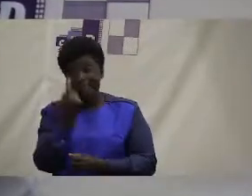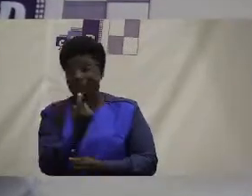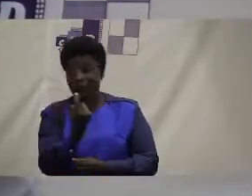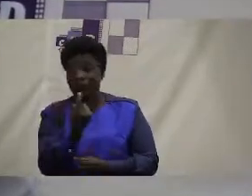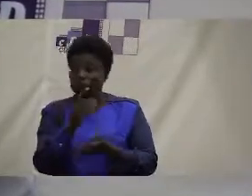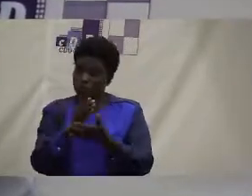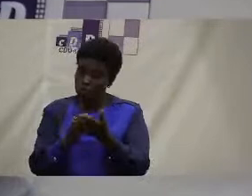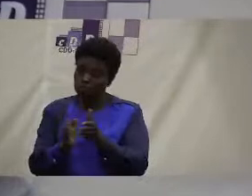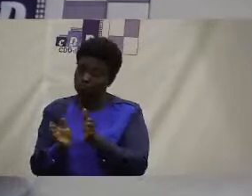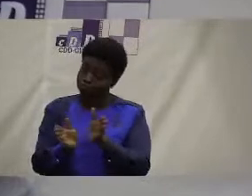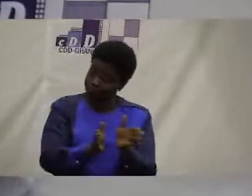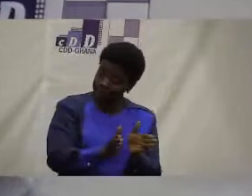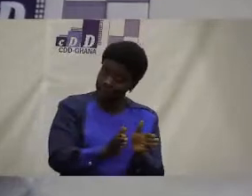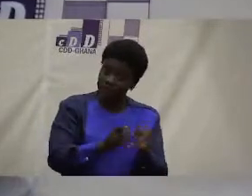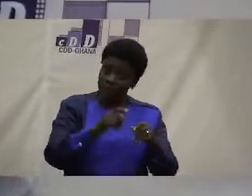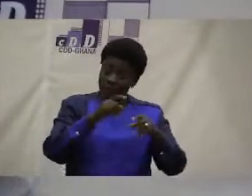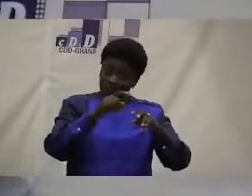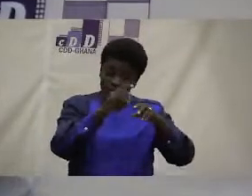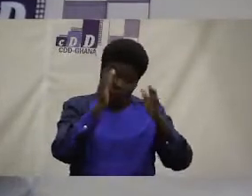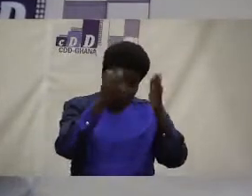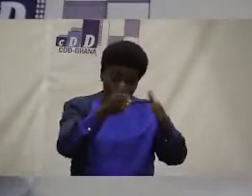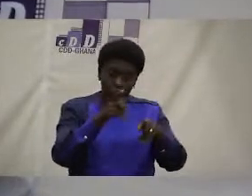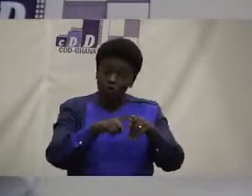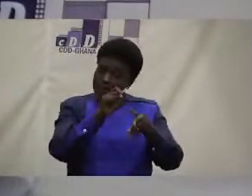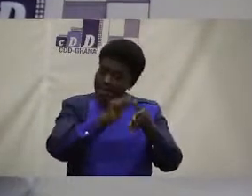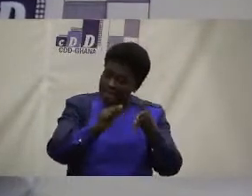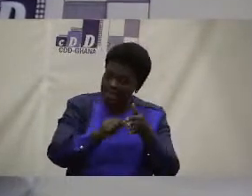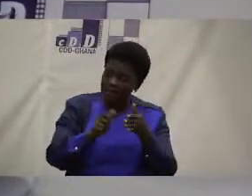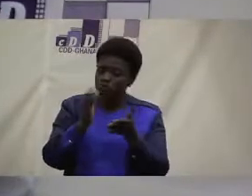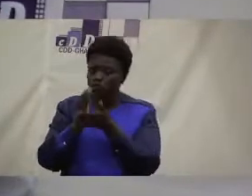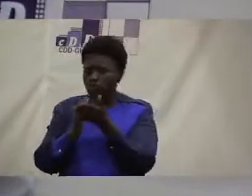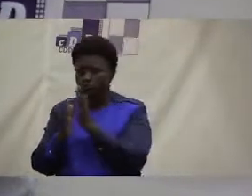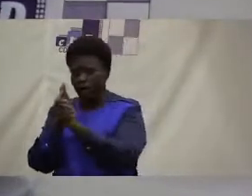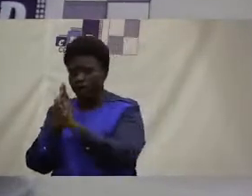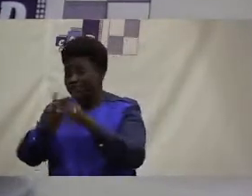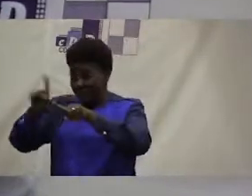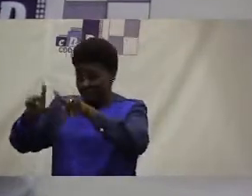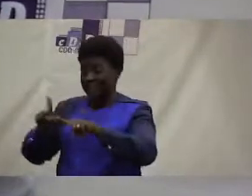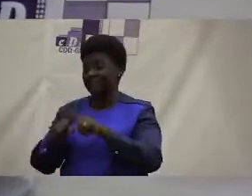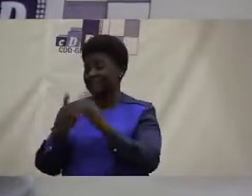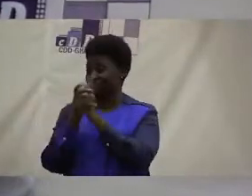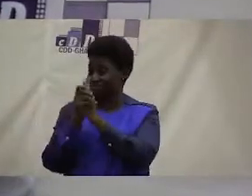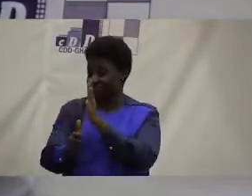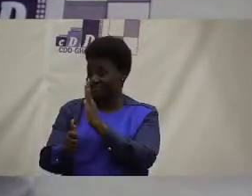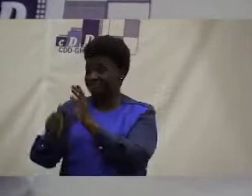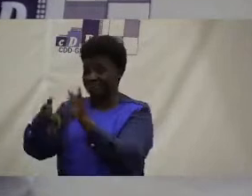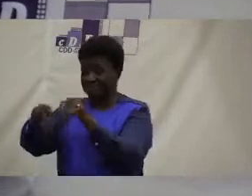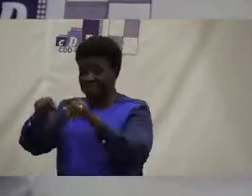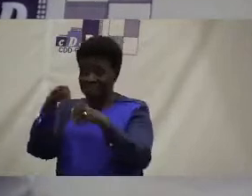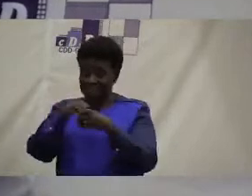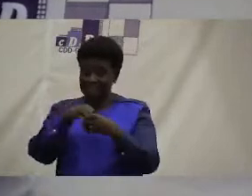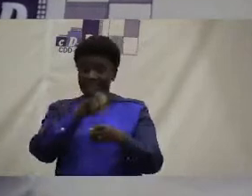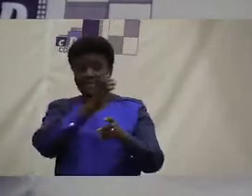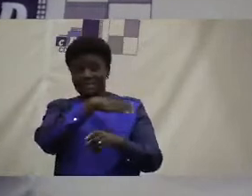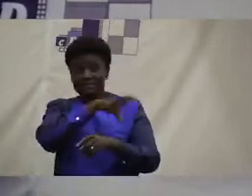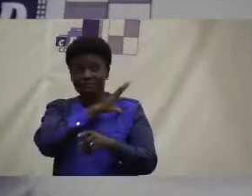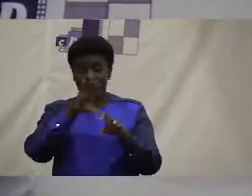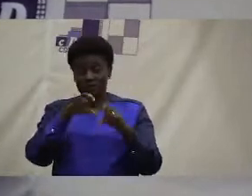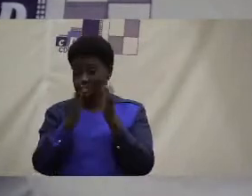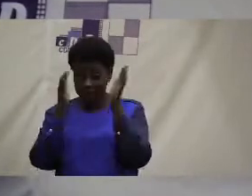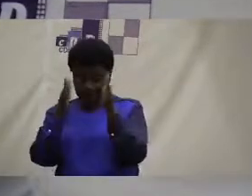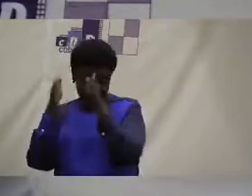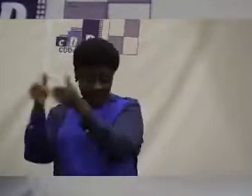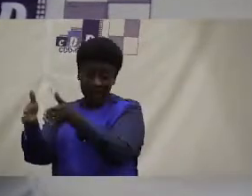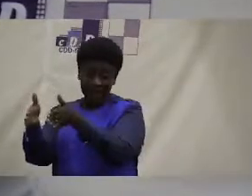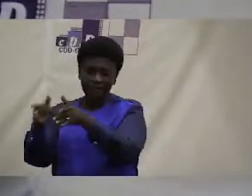account. Some have to give technical expertise. Some have to mobilize the people. So our work is clear and cut out for us,